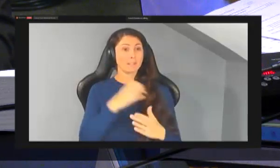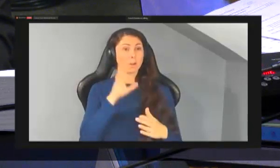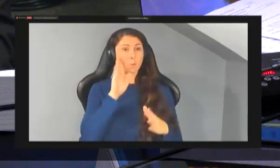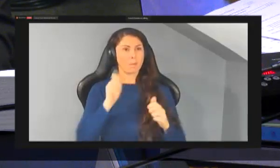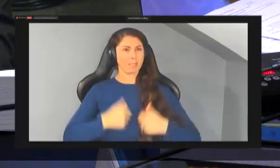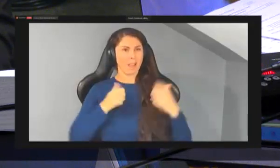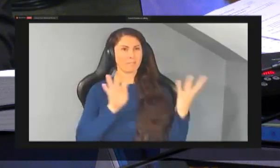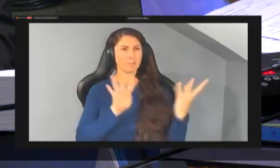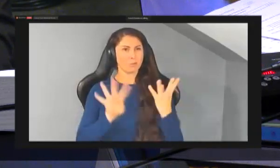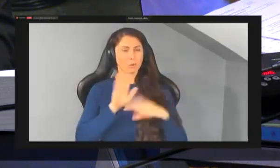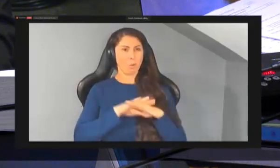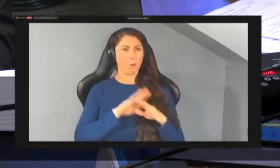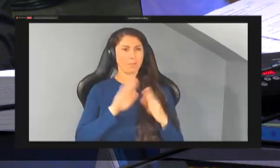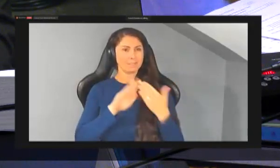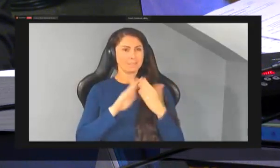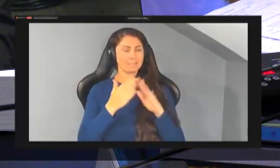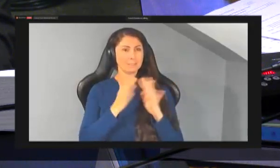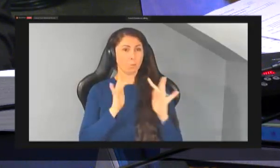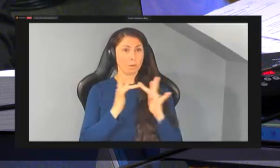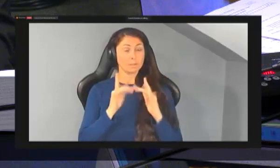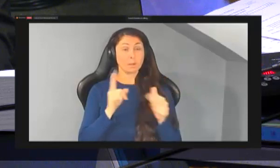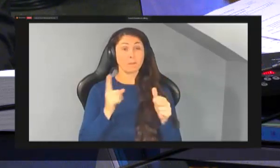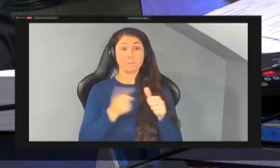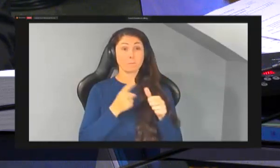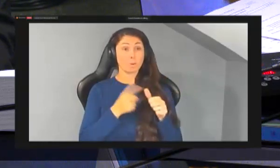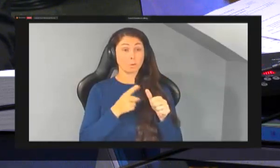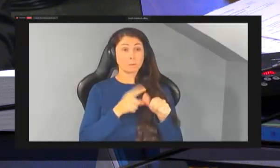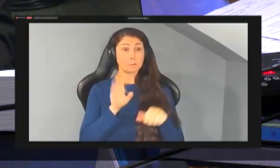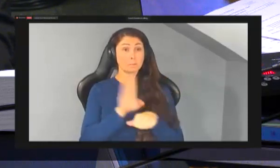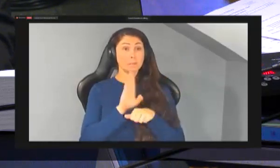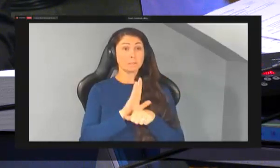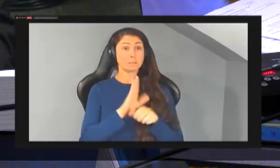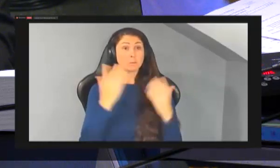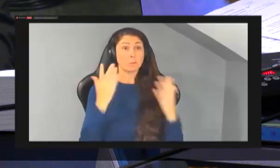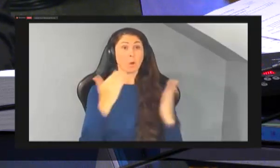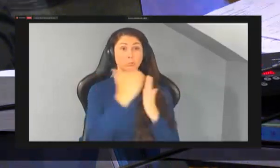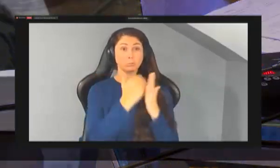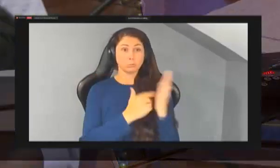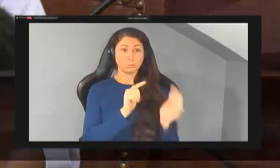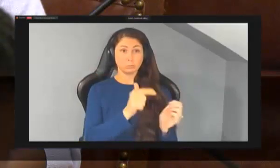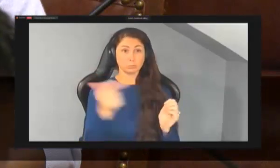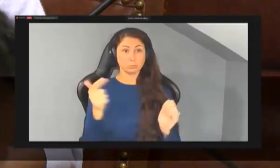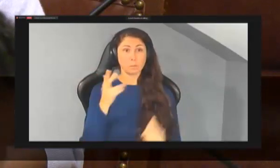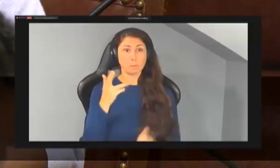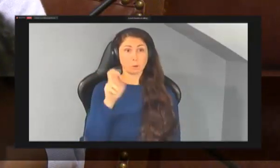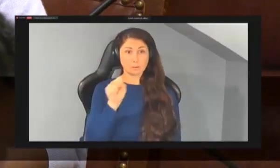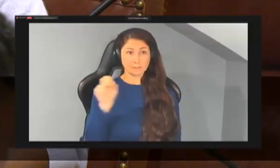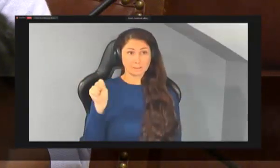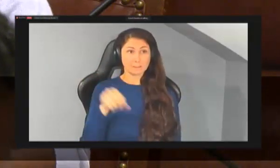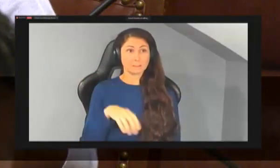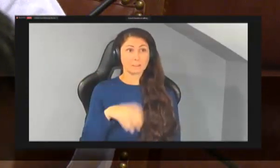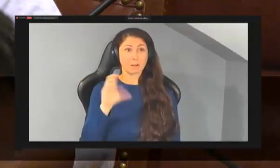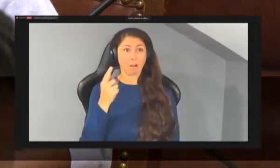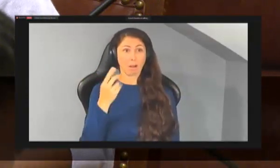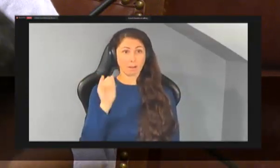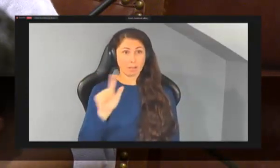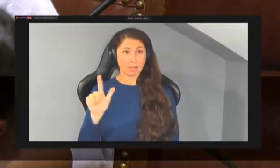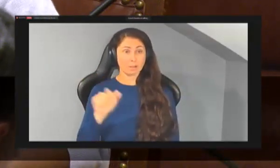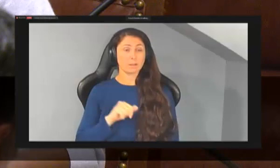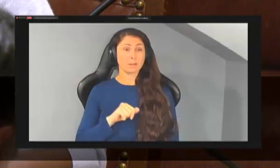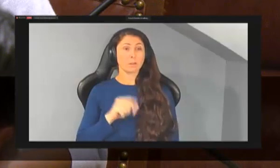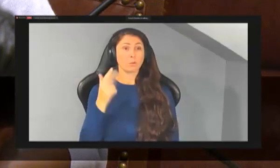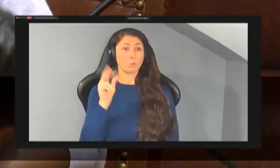city's website. Our first order of business is roll call. Would a clerk please take the roll? Reverend Burgess, Mr. Coghill, Ms.